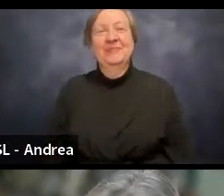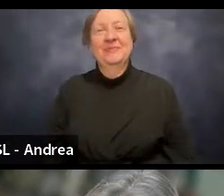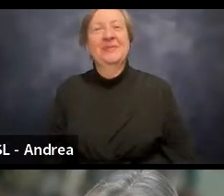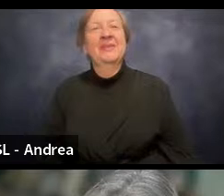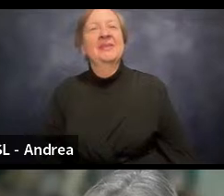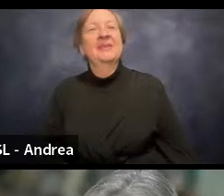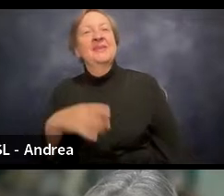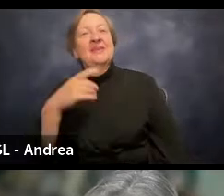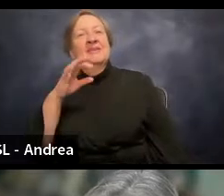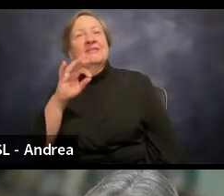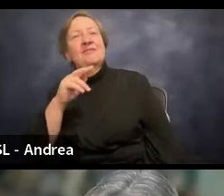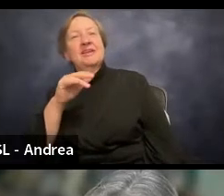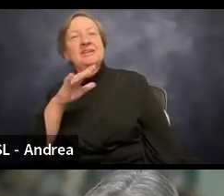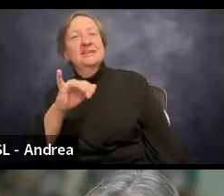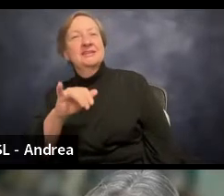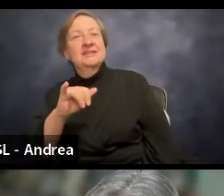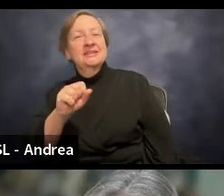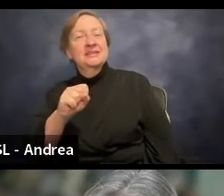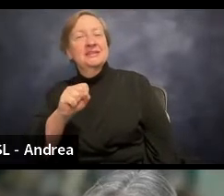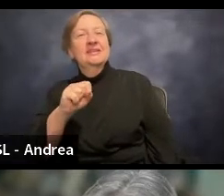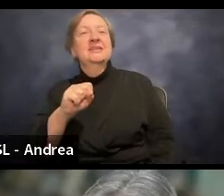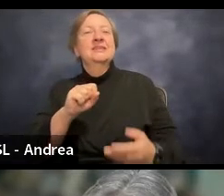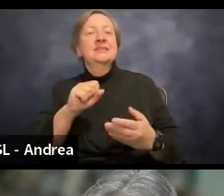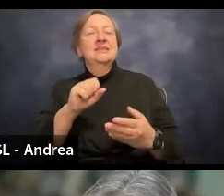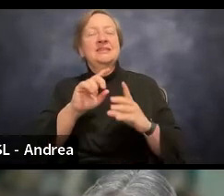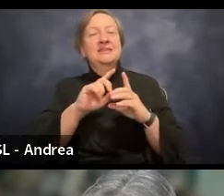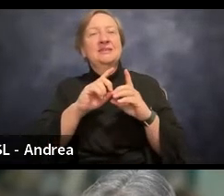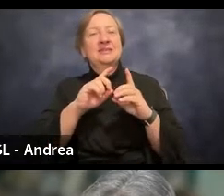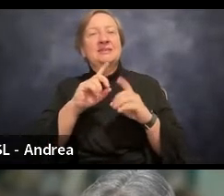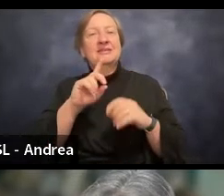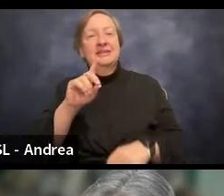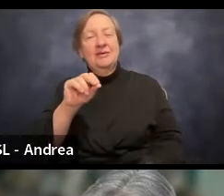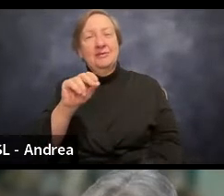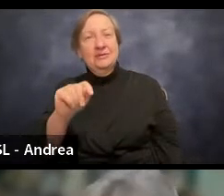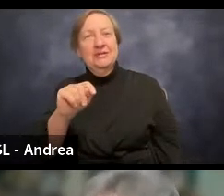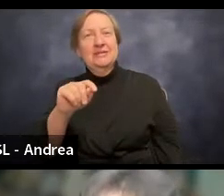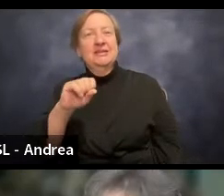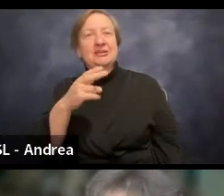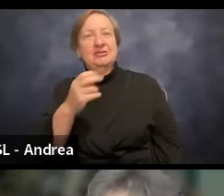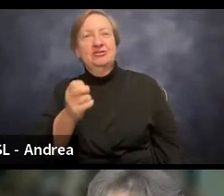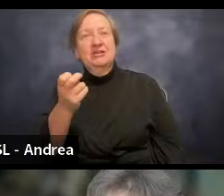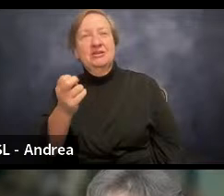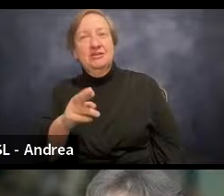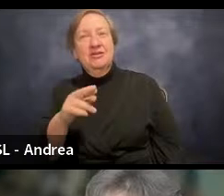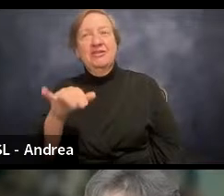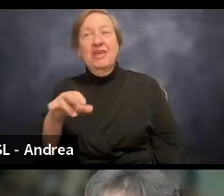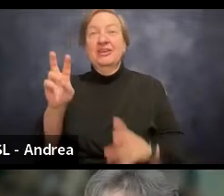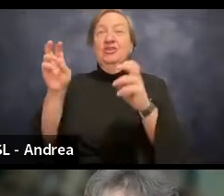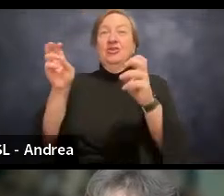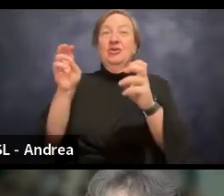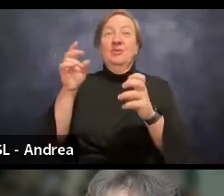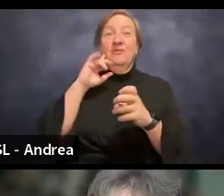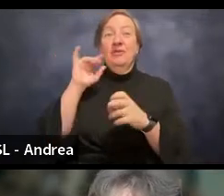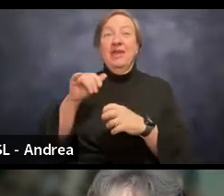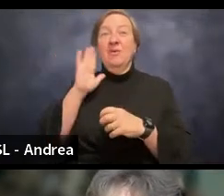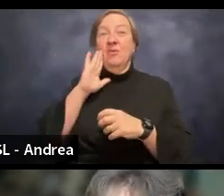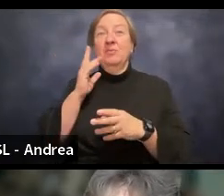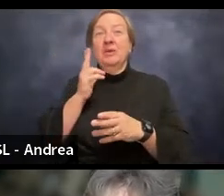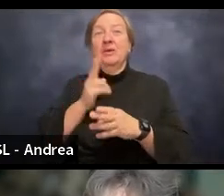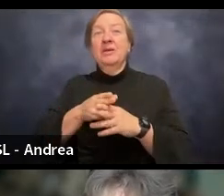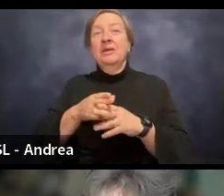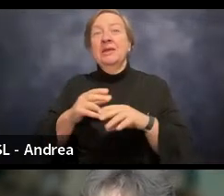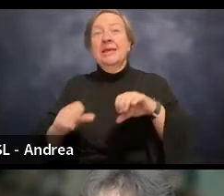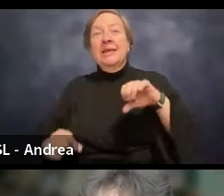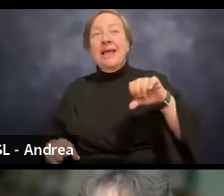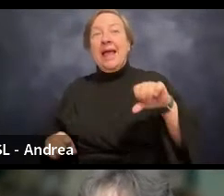Charlie Francis, Washington State Department of Transportation, she, her, and the term for that thing, which would be my choice too, is kayak